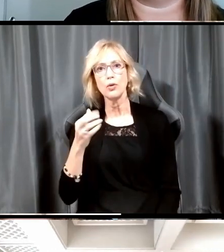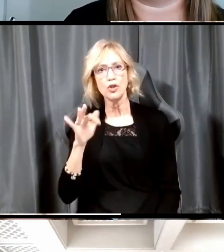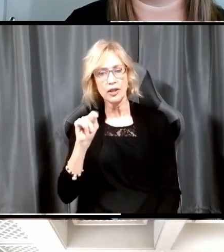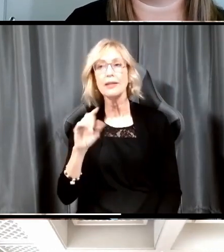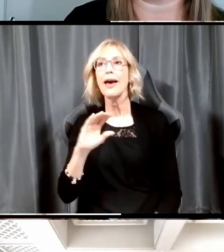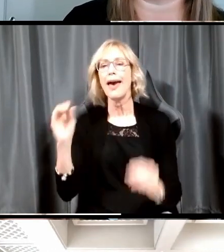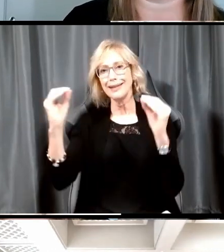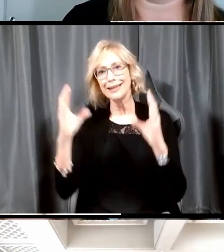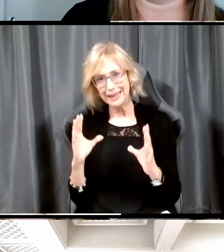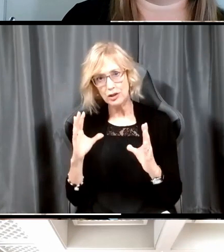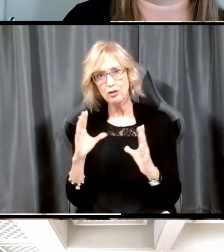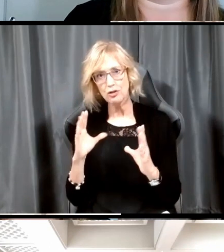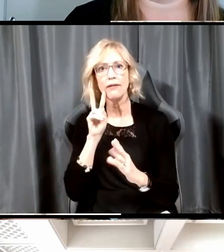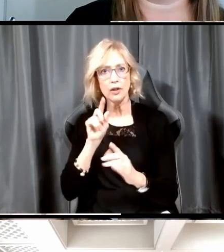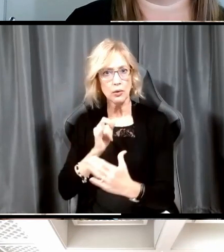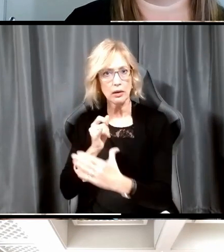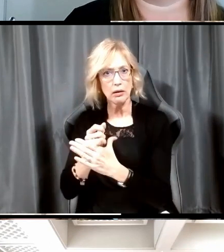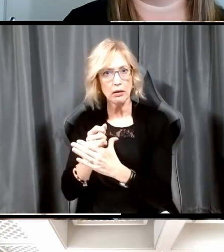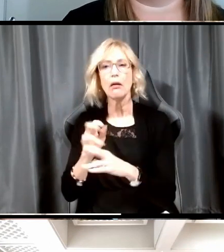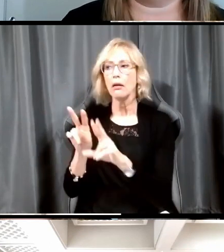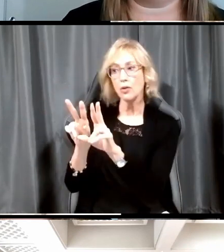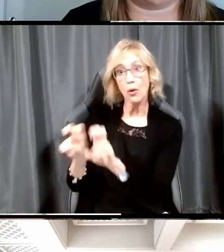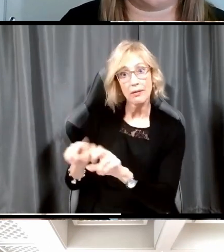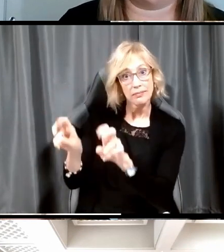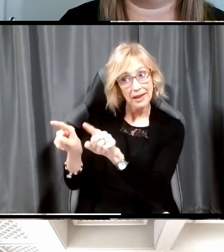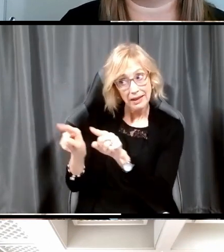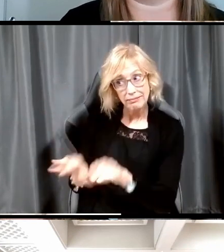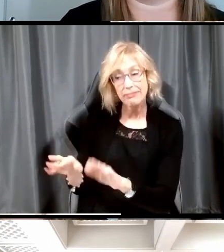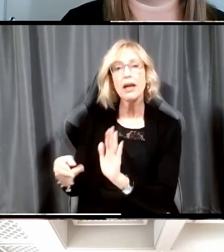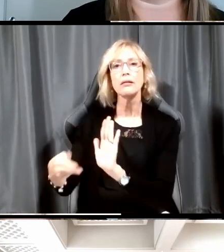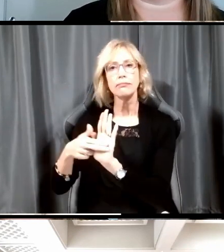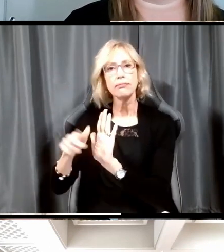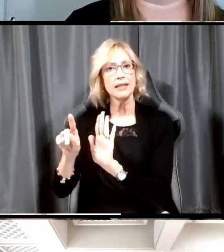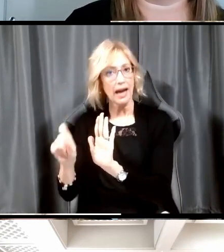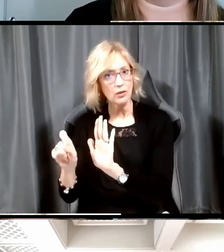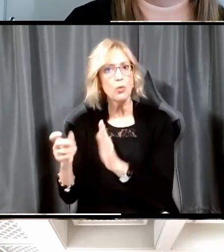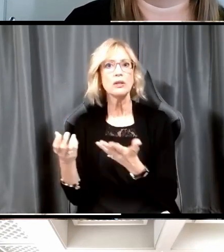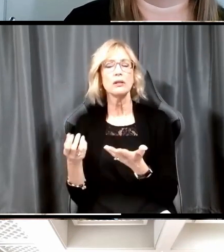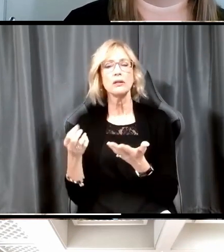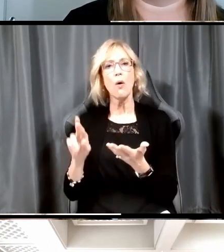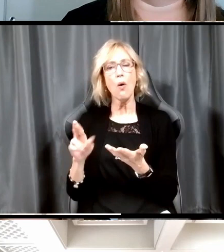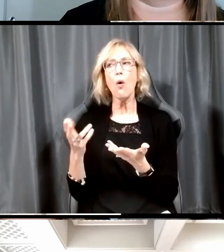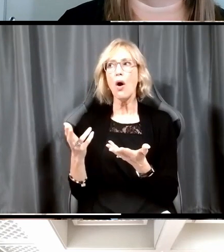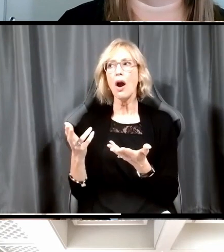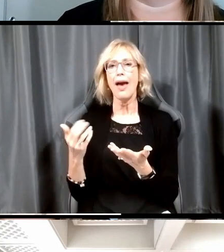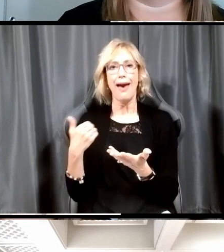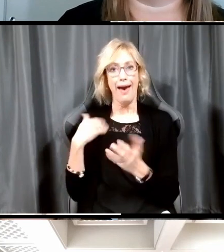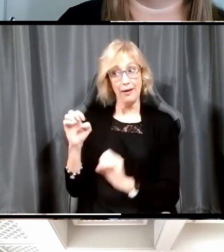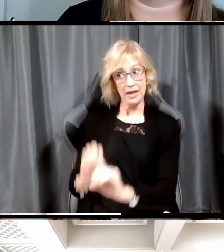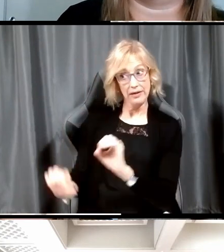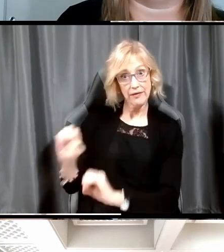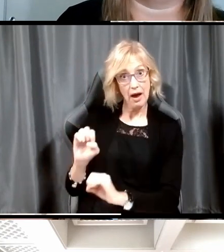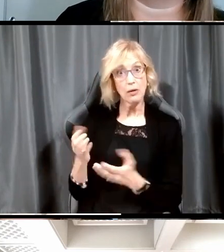impairment, so that the assessments that are conducted to give a diagnosis or to give an eval on what